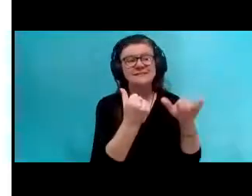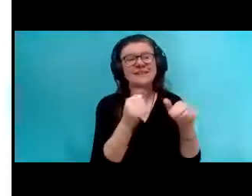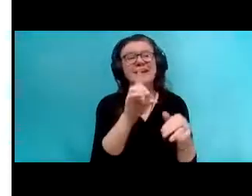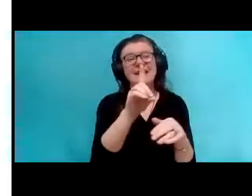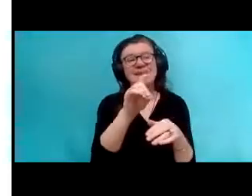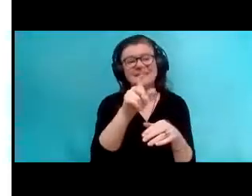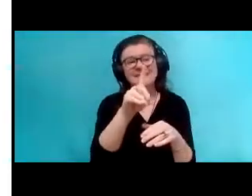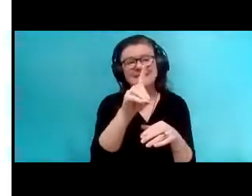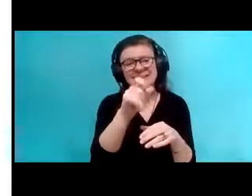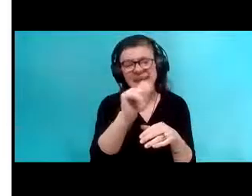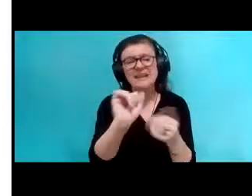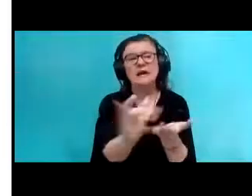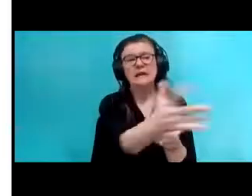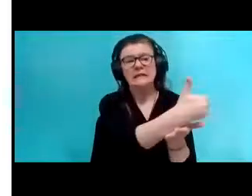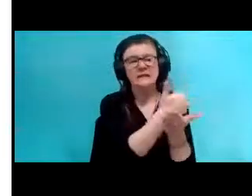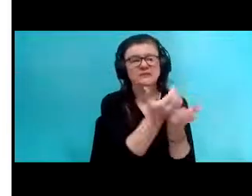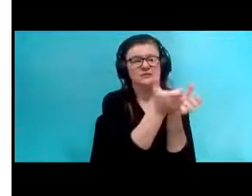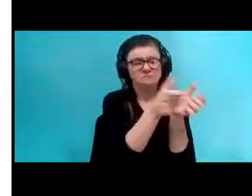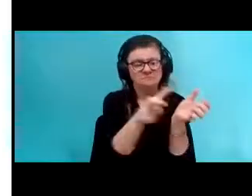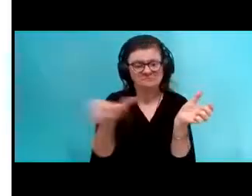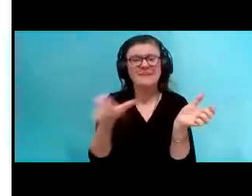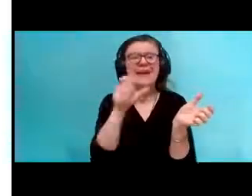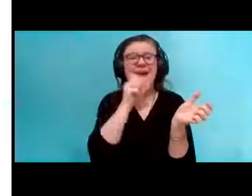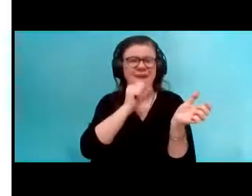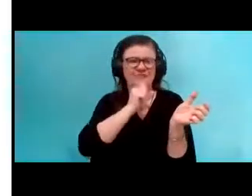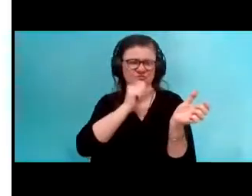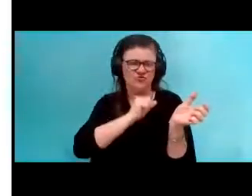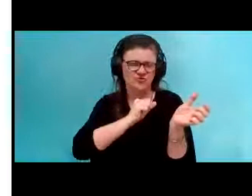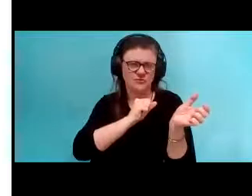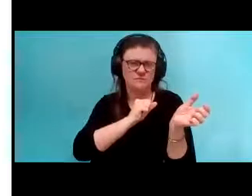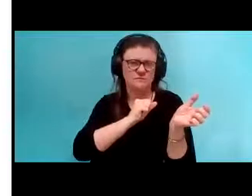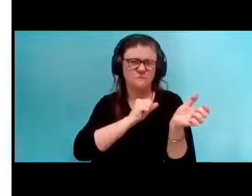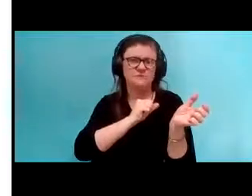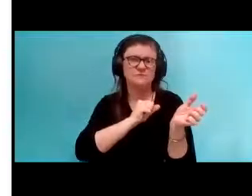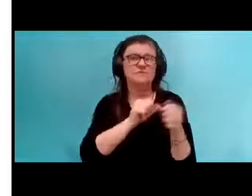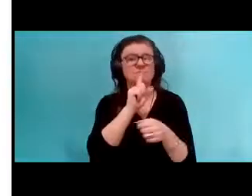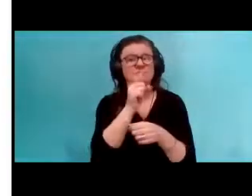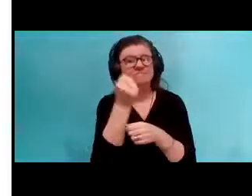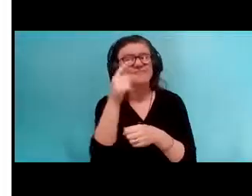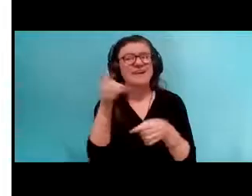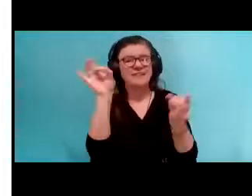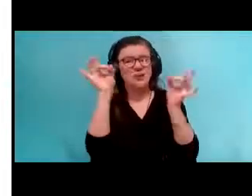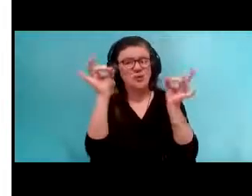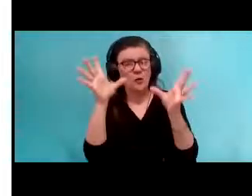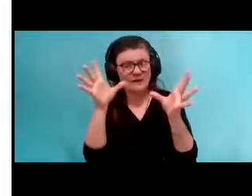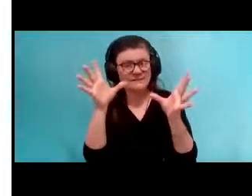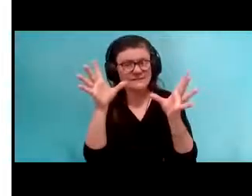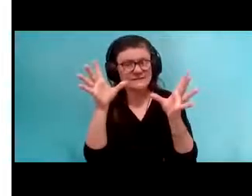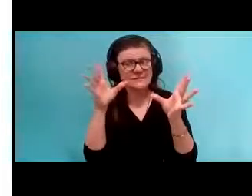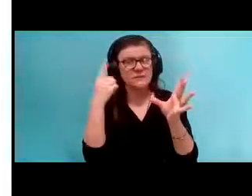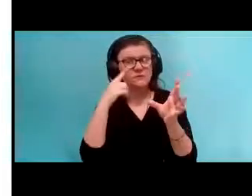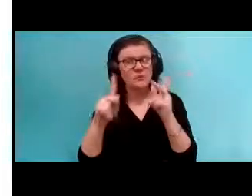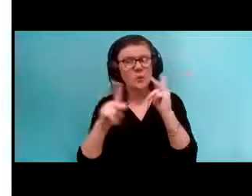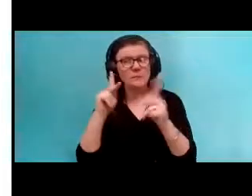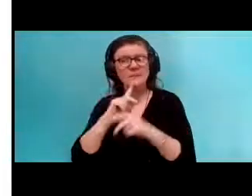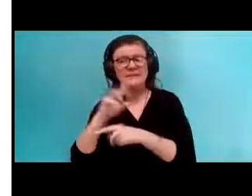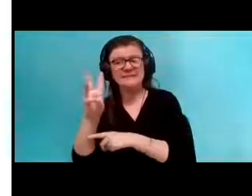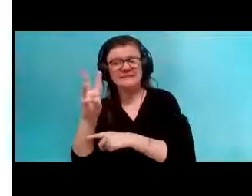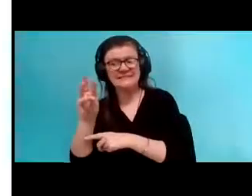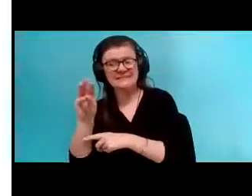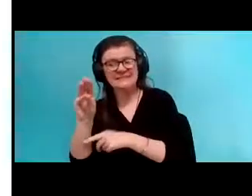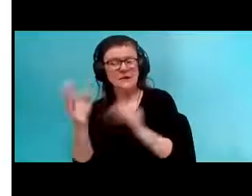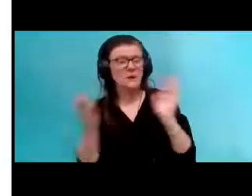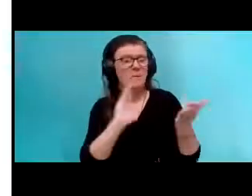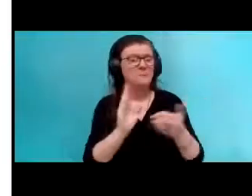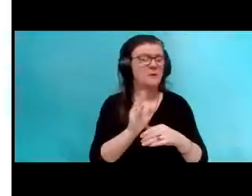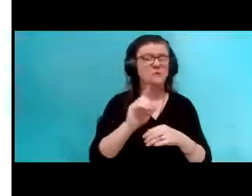disaggregate data by 10-year age cohorts. This is because the impact of the crisis may be very different for those in their 60s compared to those